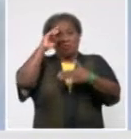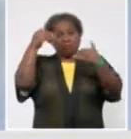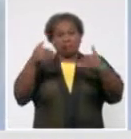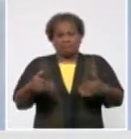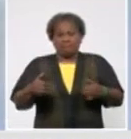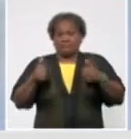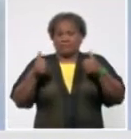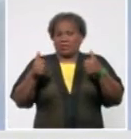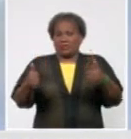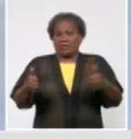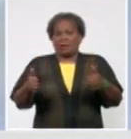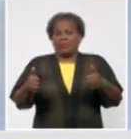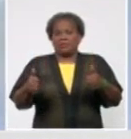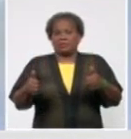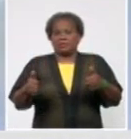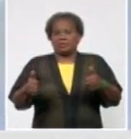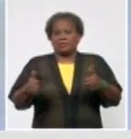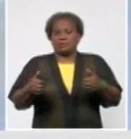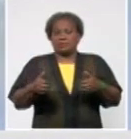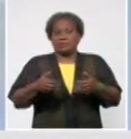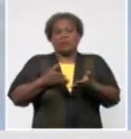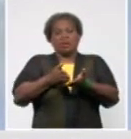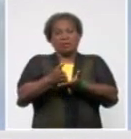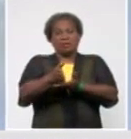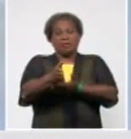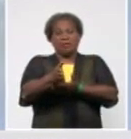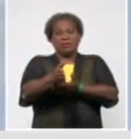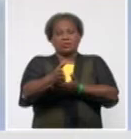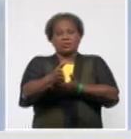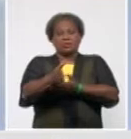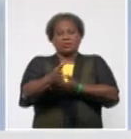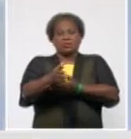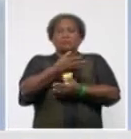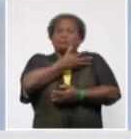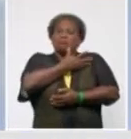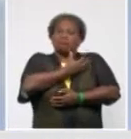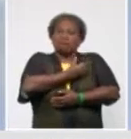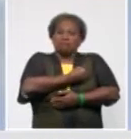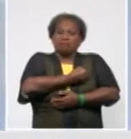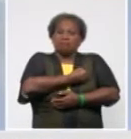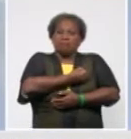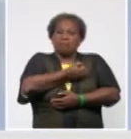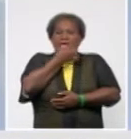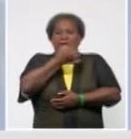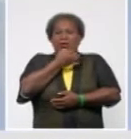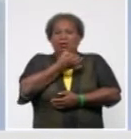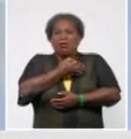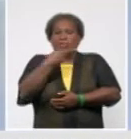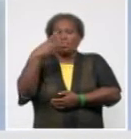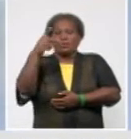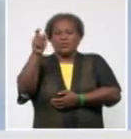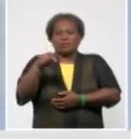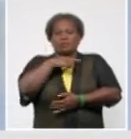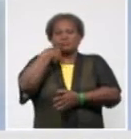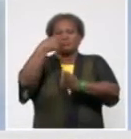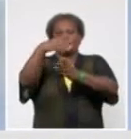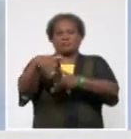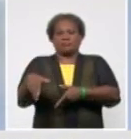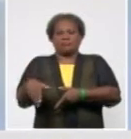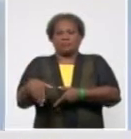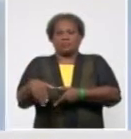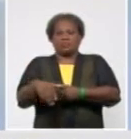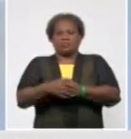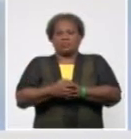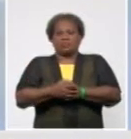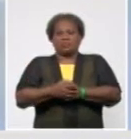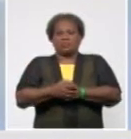briefing, we reported 2 deaths, what brings the COVID-19 death toll in Cuba to 106. This means